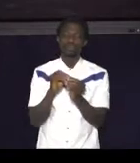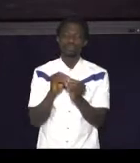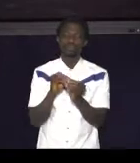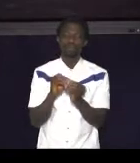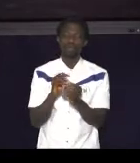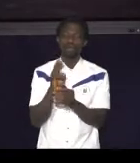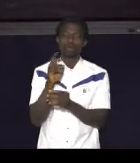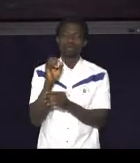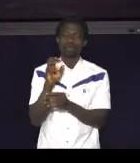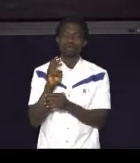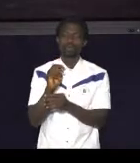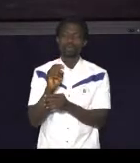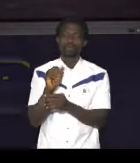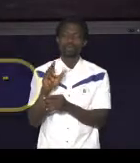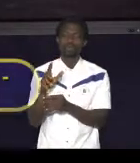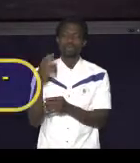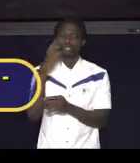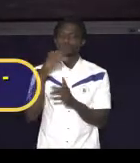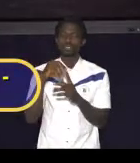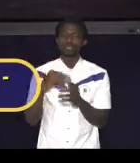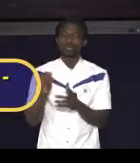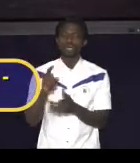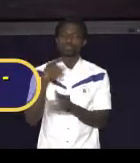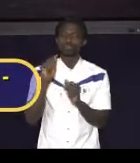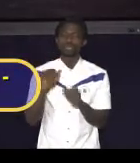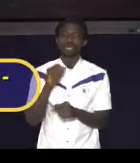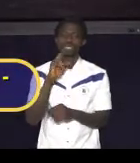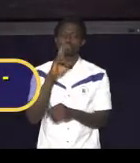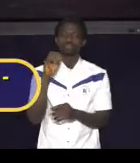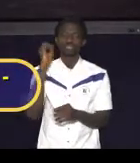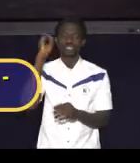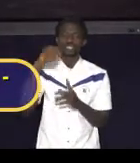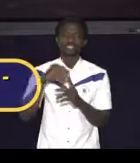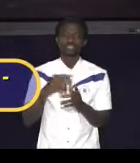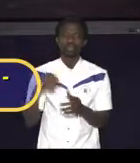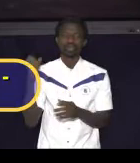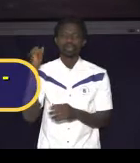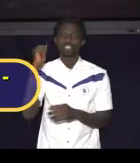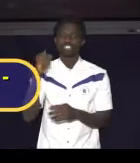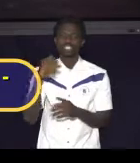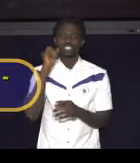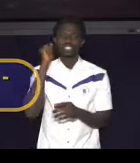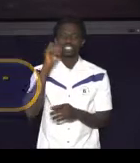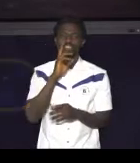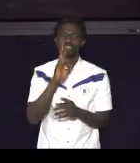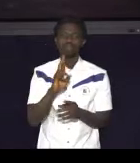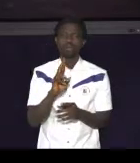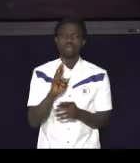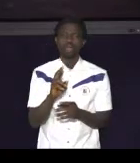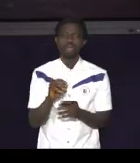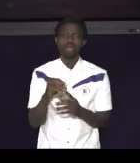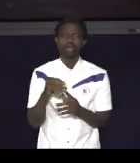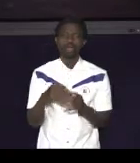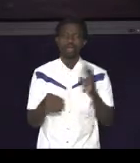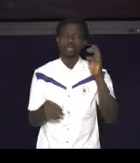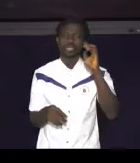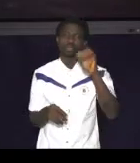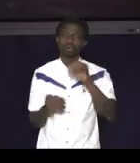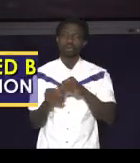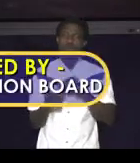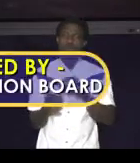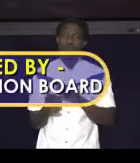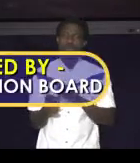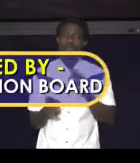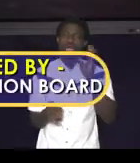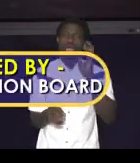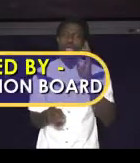formal speeches or writing, you can use he or she, his or her, or him or her.